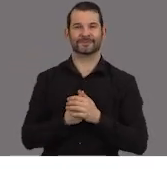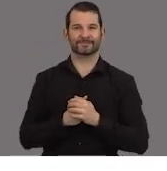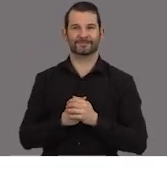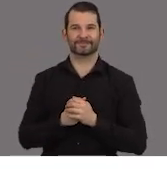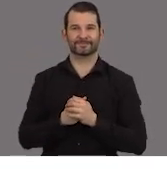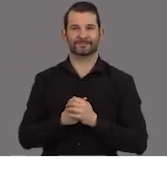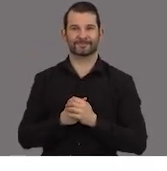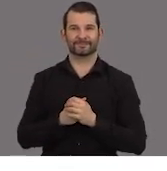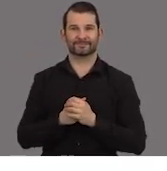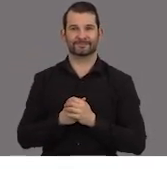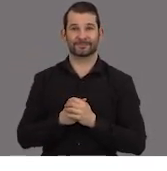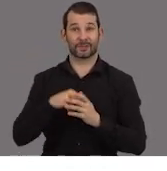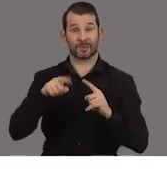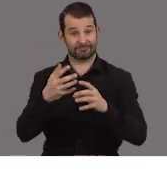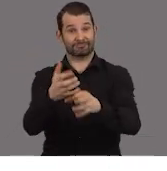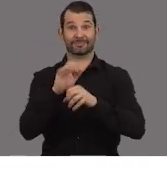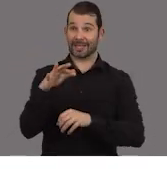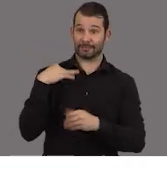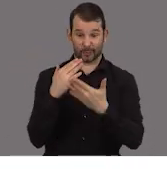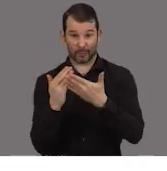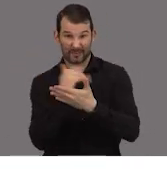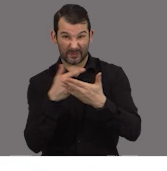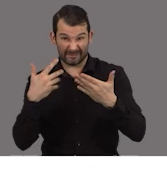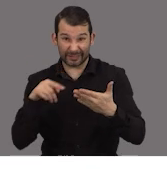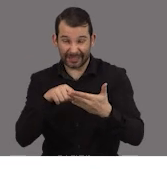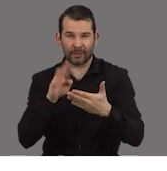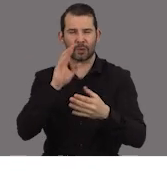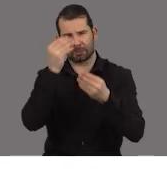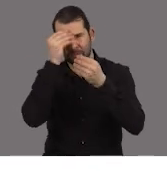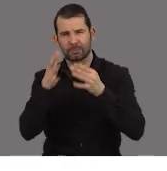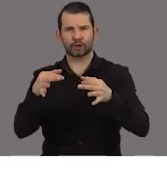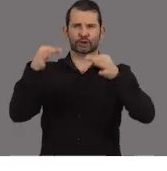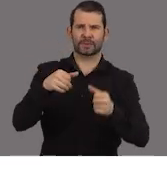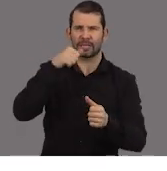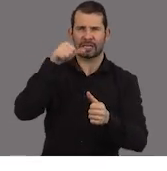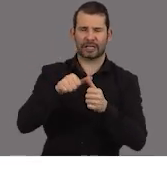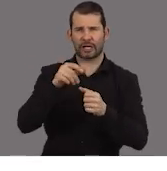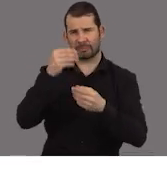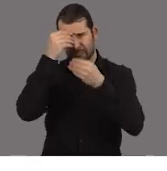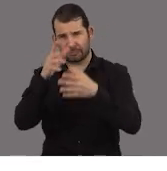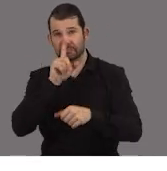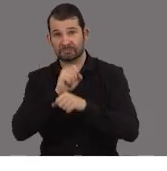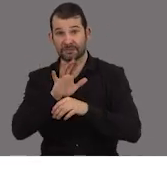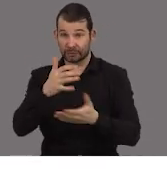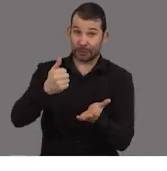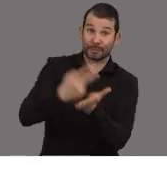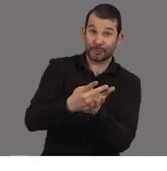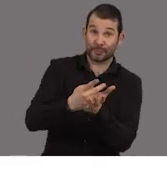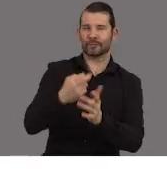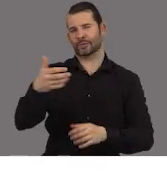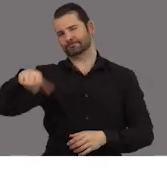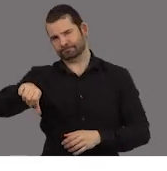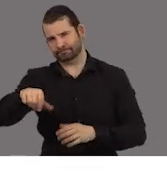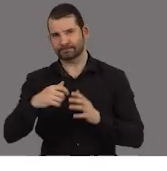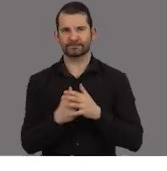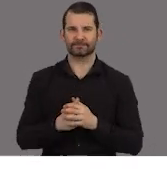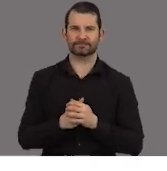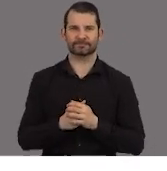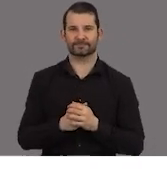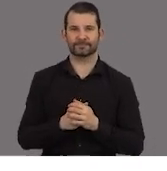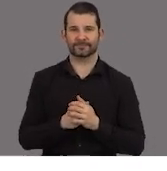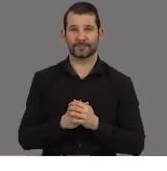2025. Once your application is reviewed, you'll get a determination letter telling you whether it has been approved or